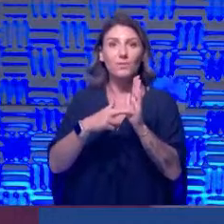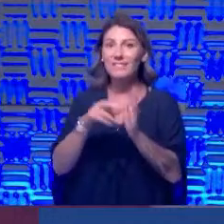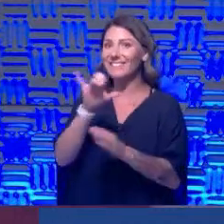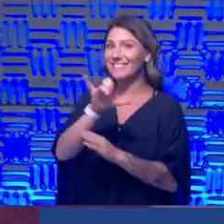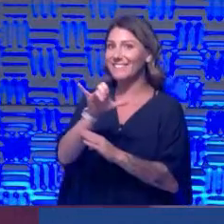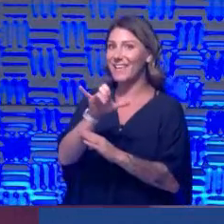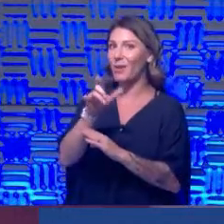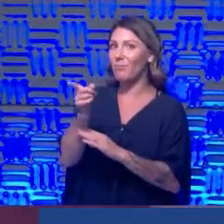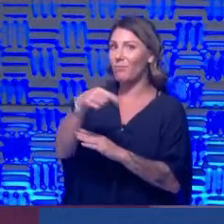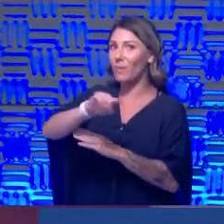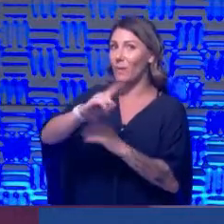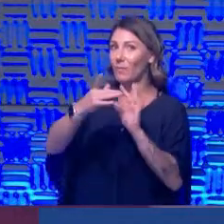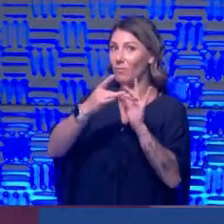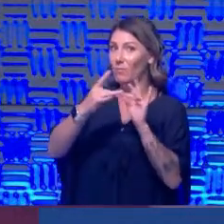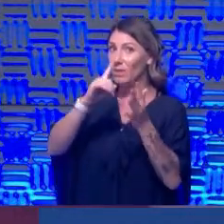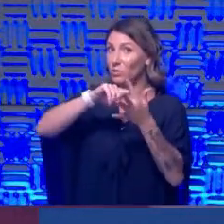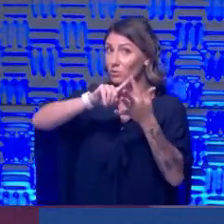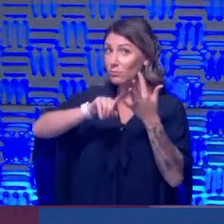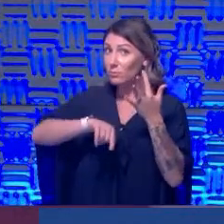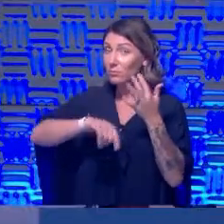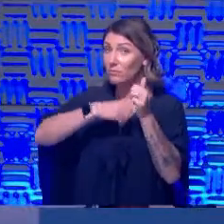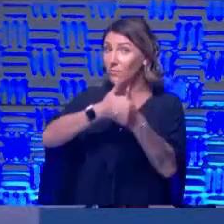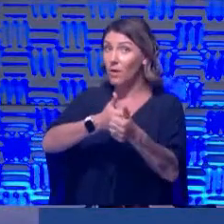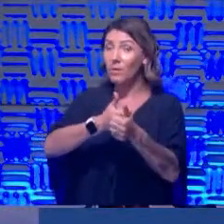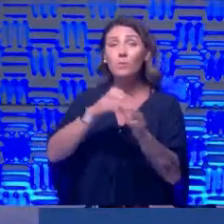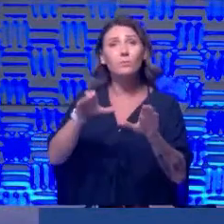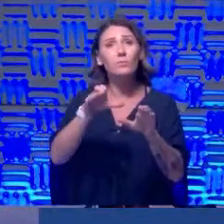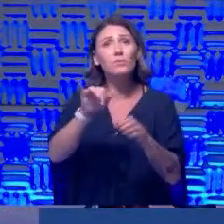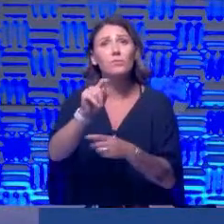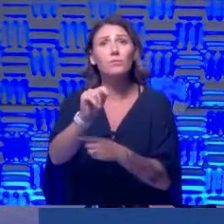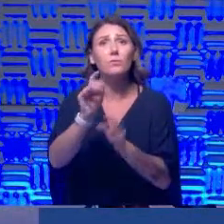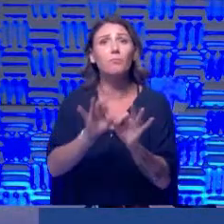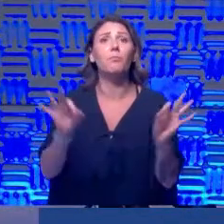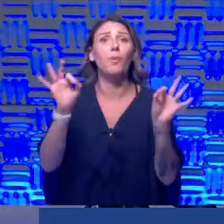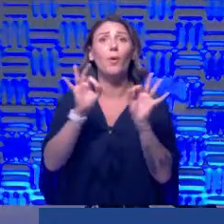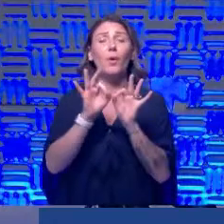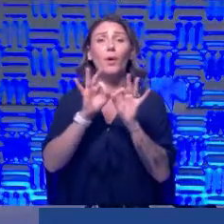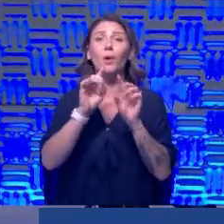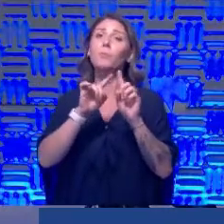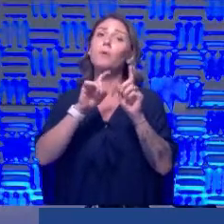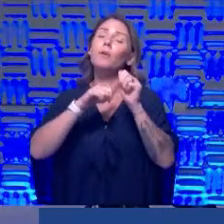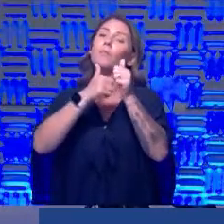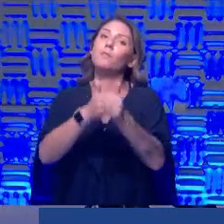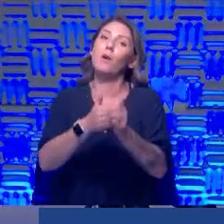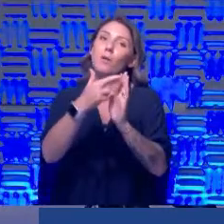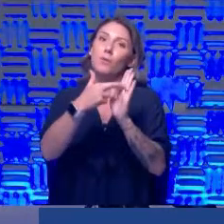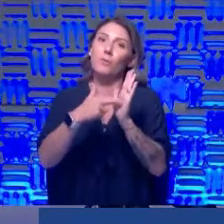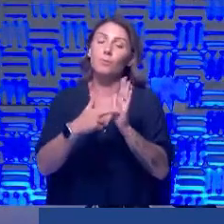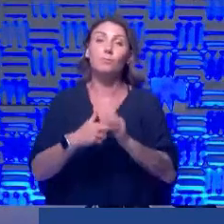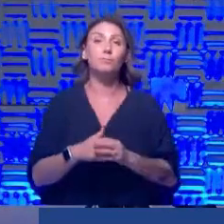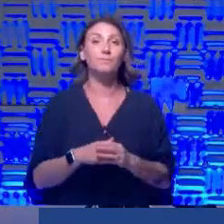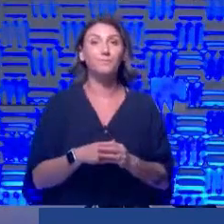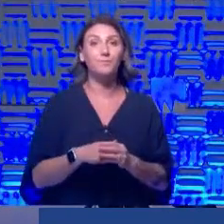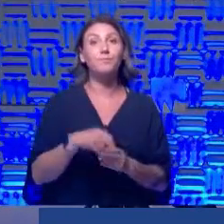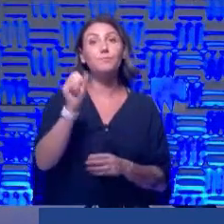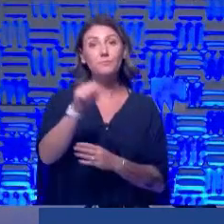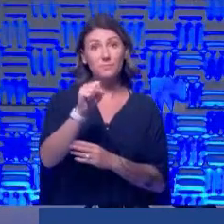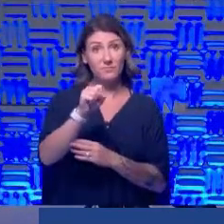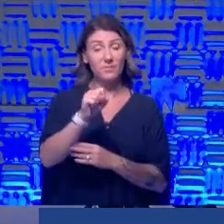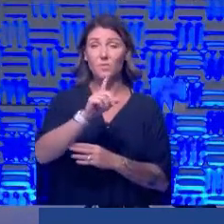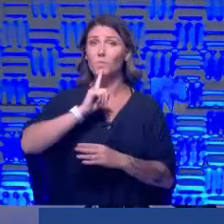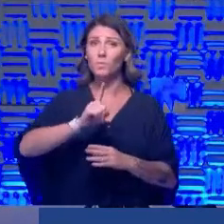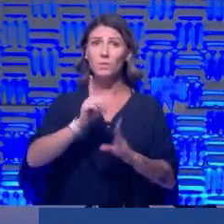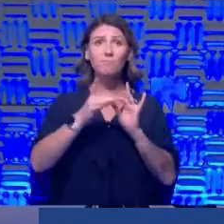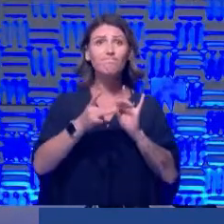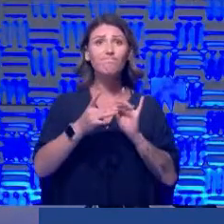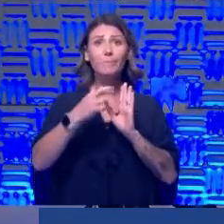guys, then do it. It's important. But, follow the rules. Yeah, it is really about those rules. And so it's